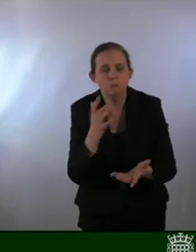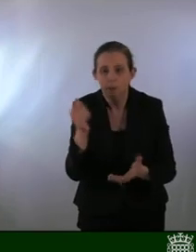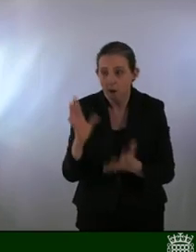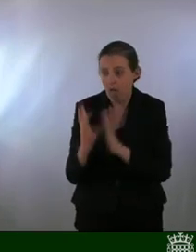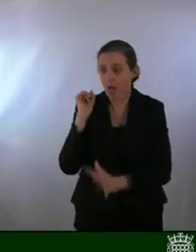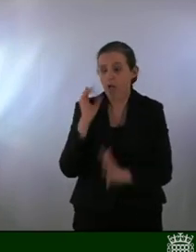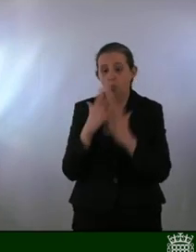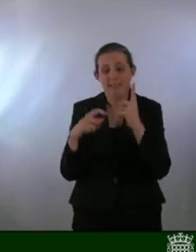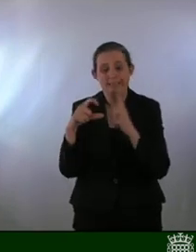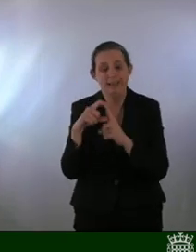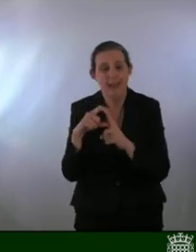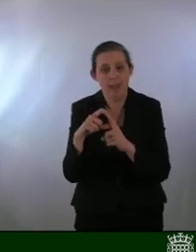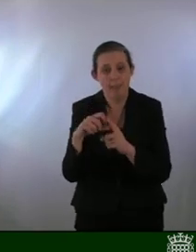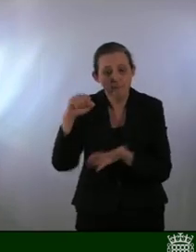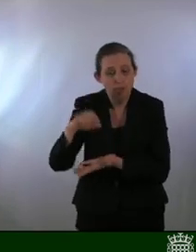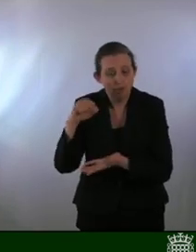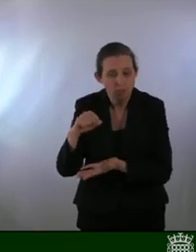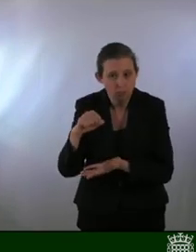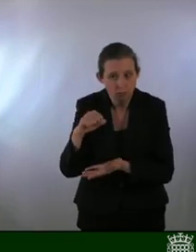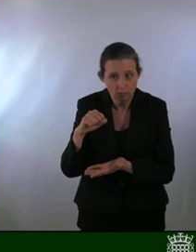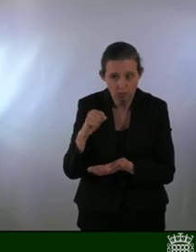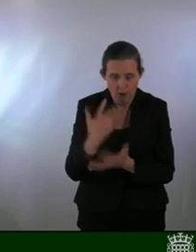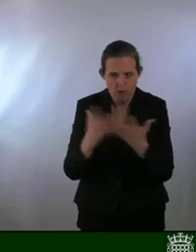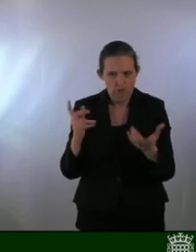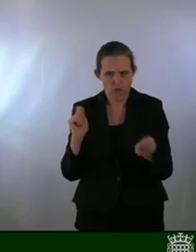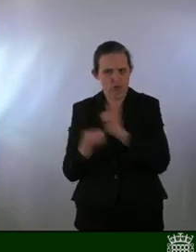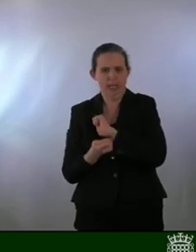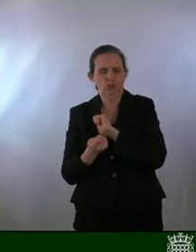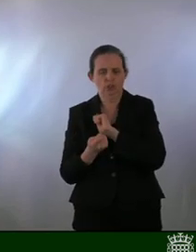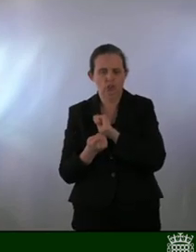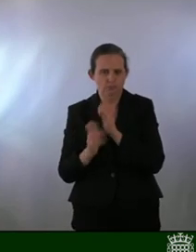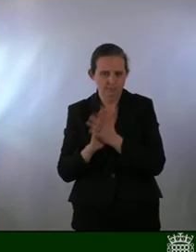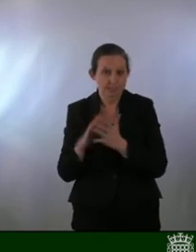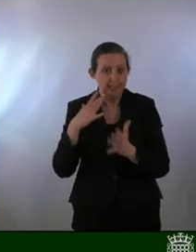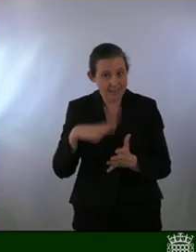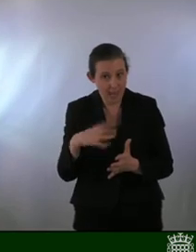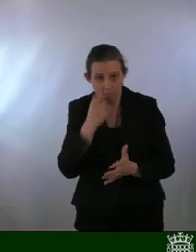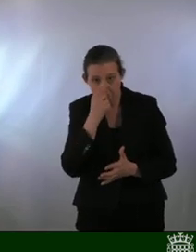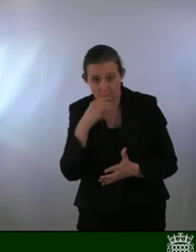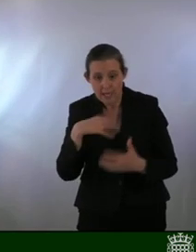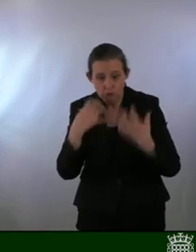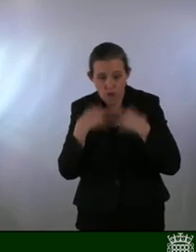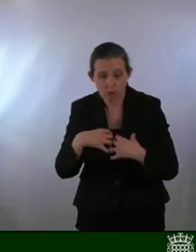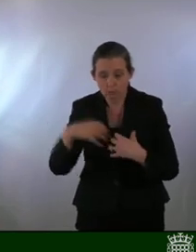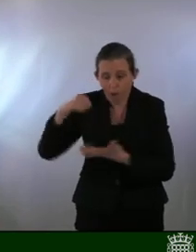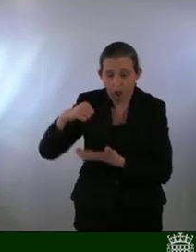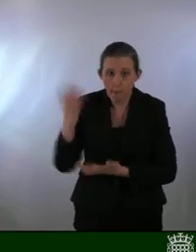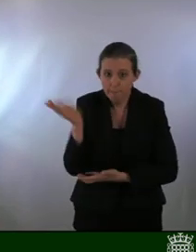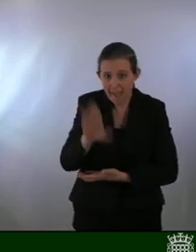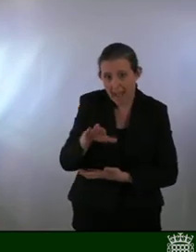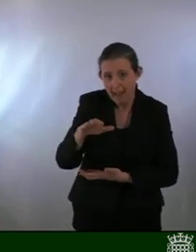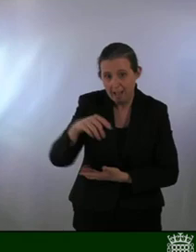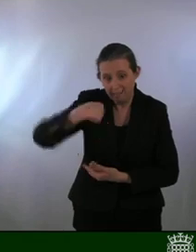last Wednesday. Does the Health Secretary not agree with me? It would now be useful for the Chancellor to return to the House this week